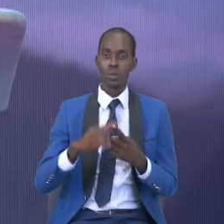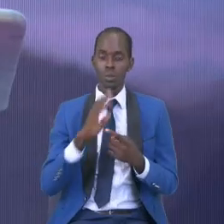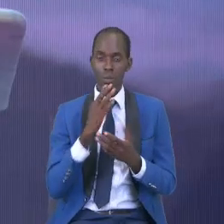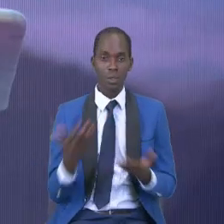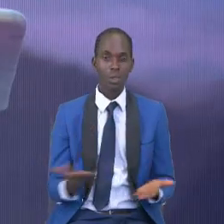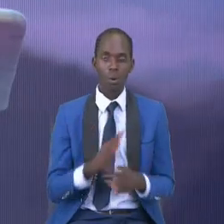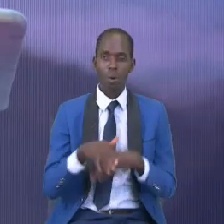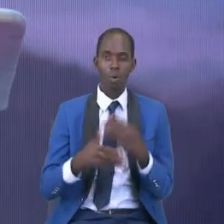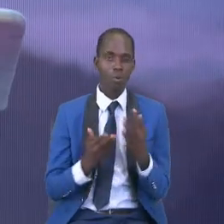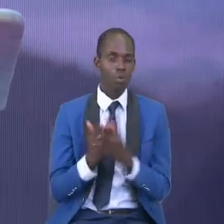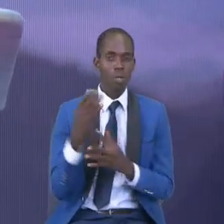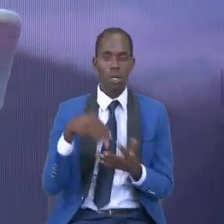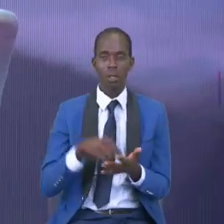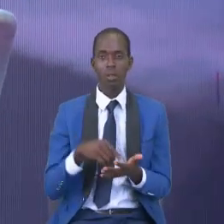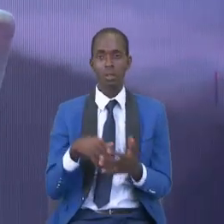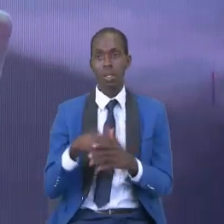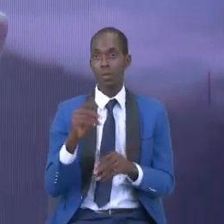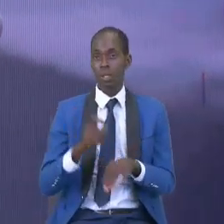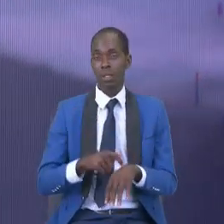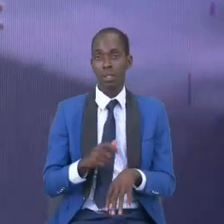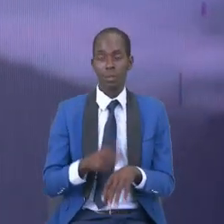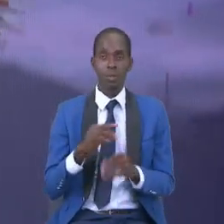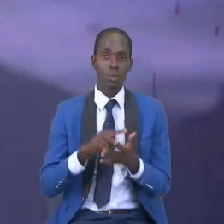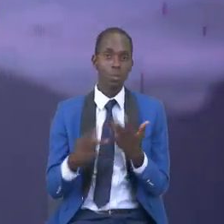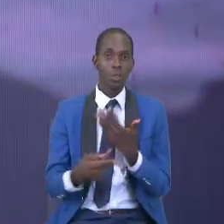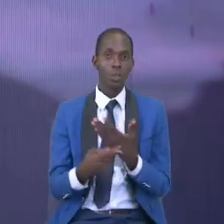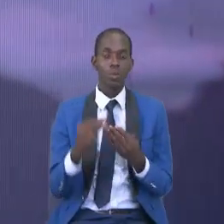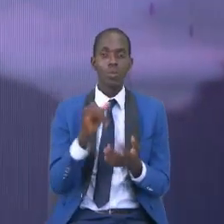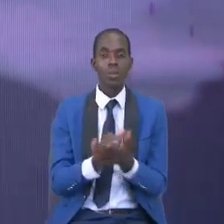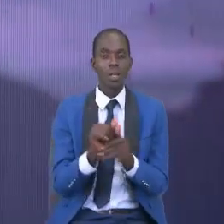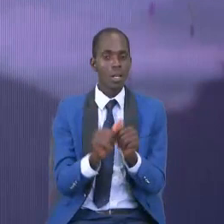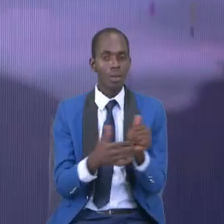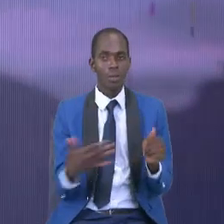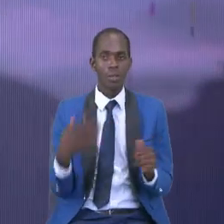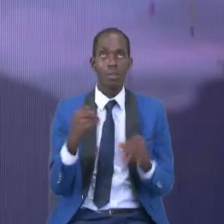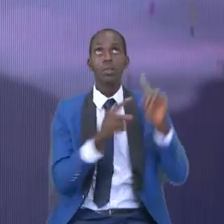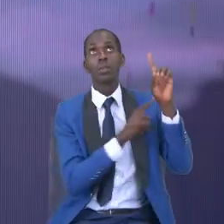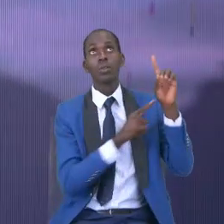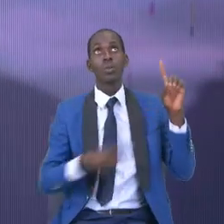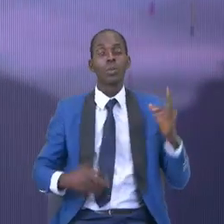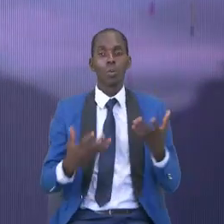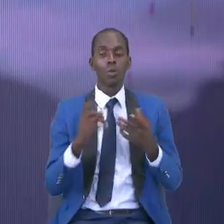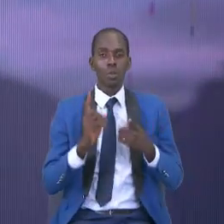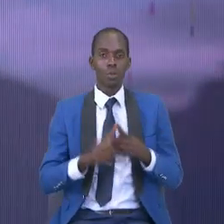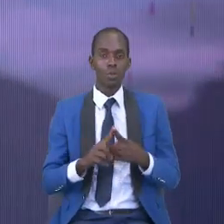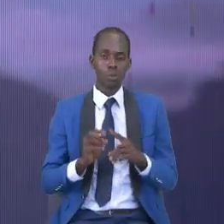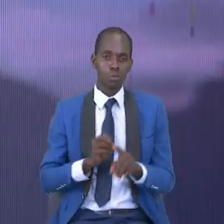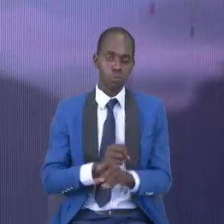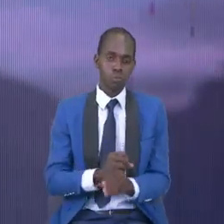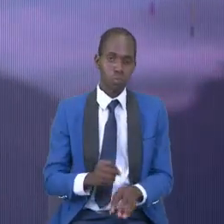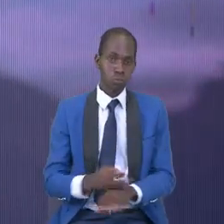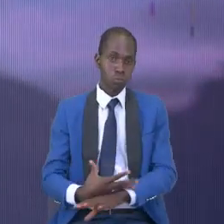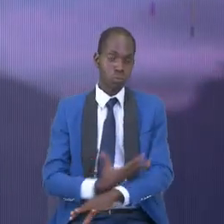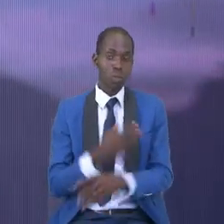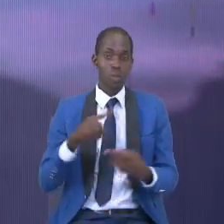the weekend, so that everything the Lord wants to impart into every life, you